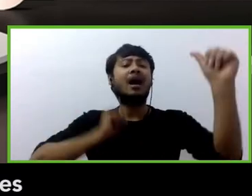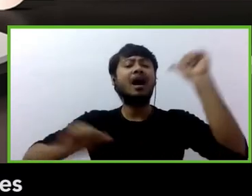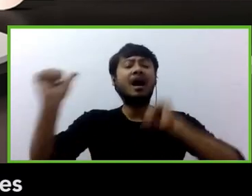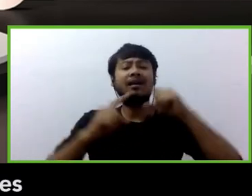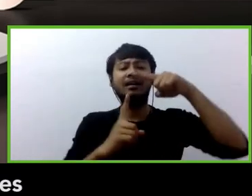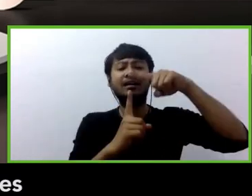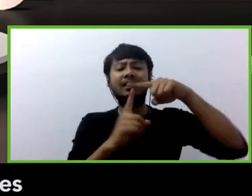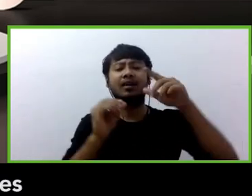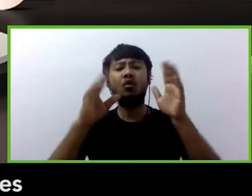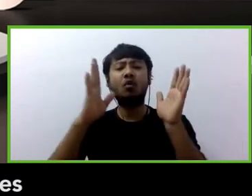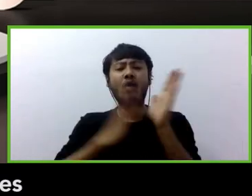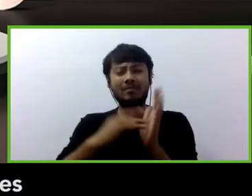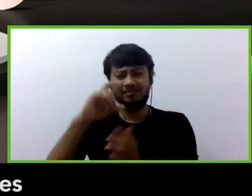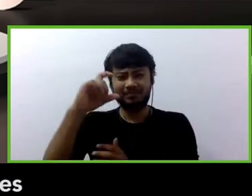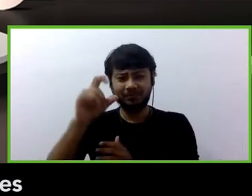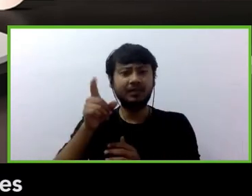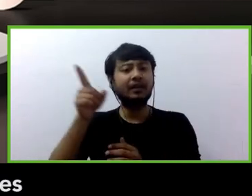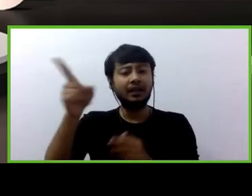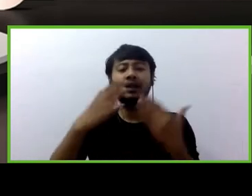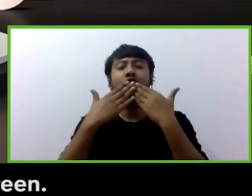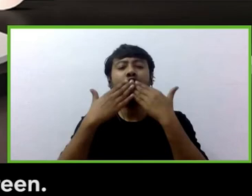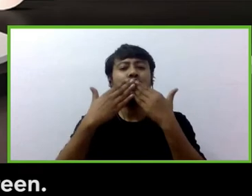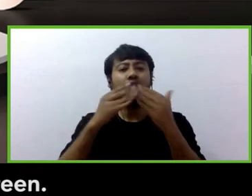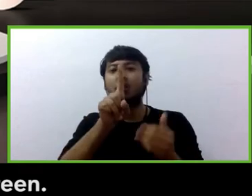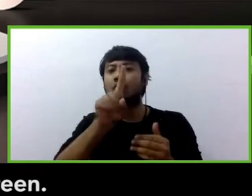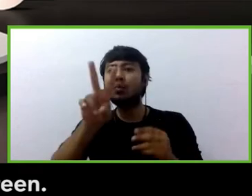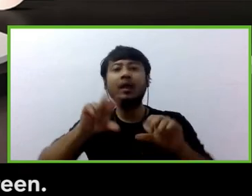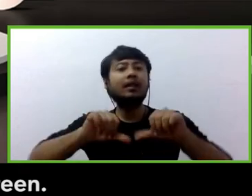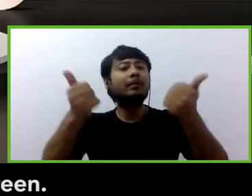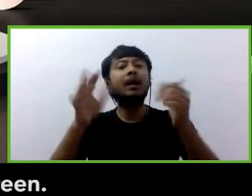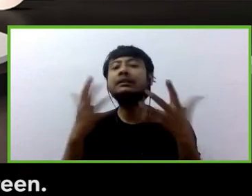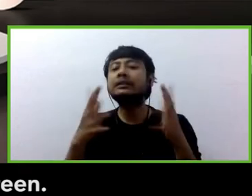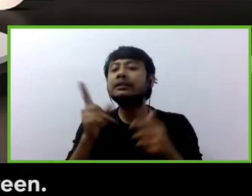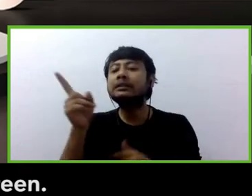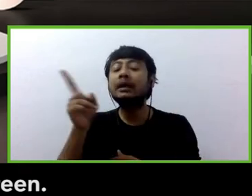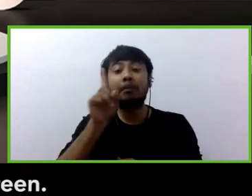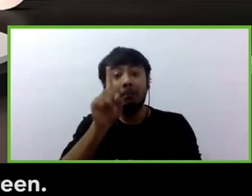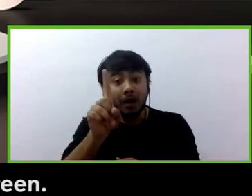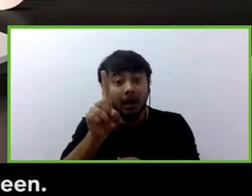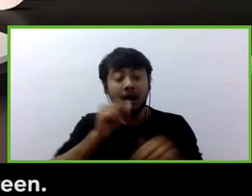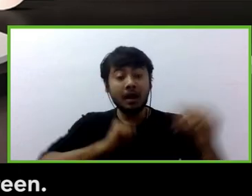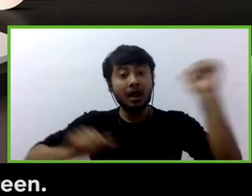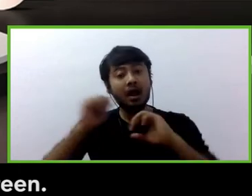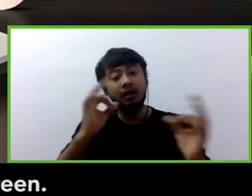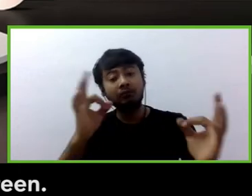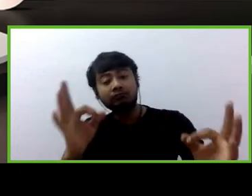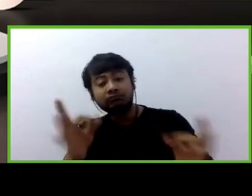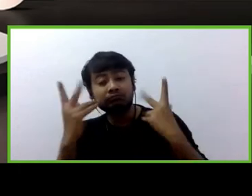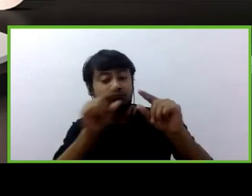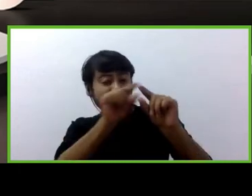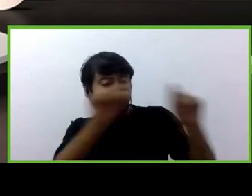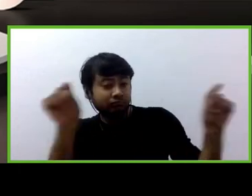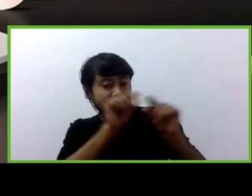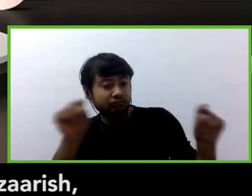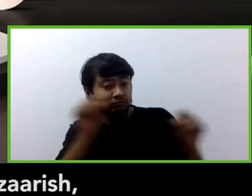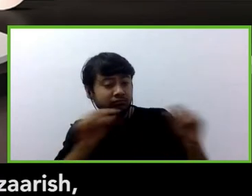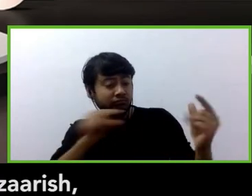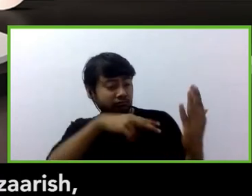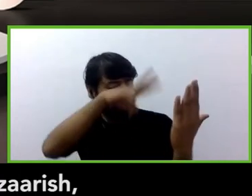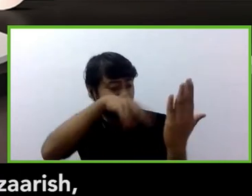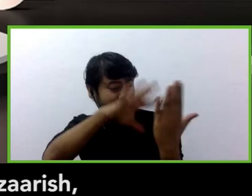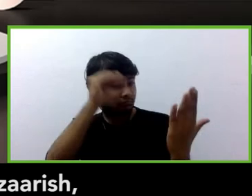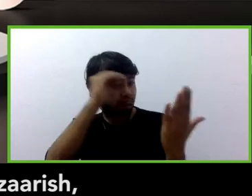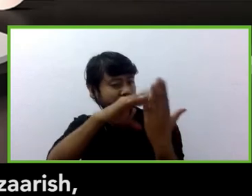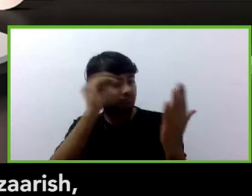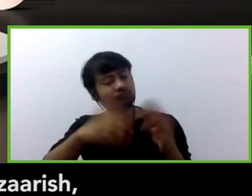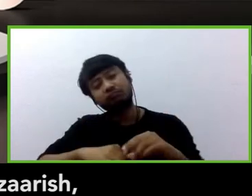he had the ability to memorize his lines and perform on both the stage and screen. And the